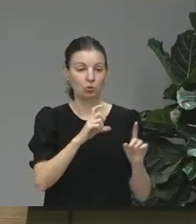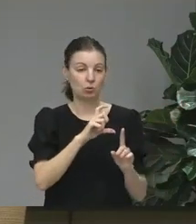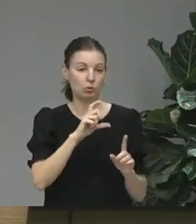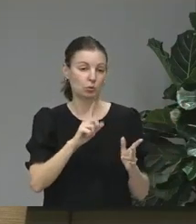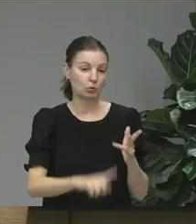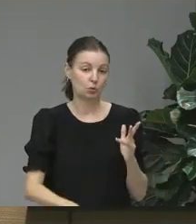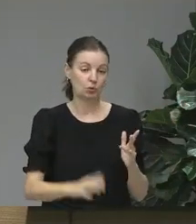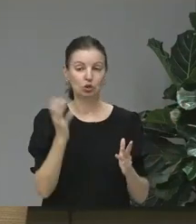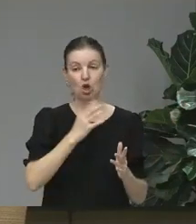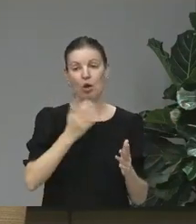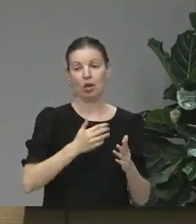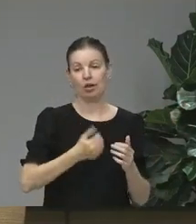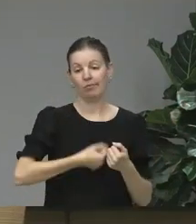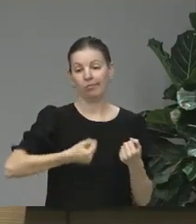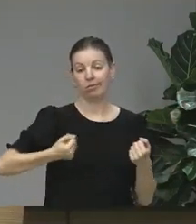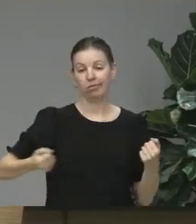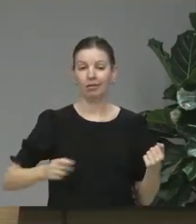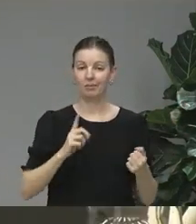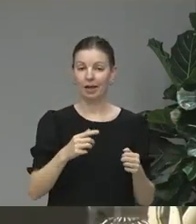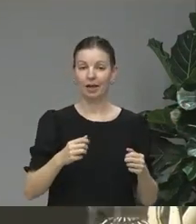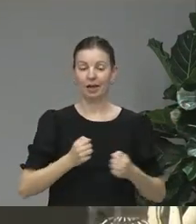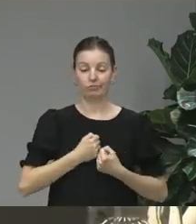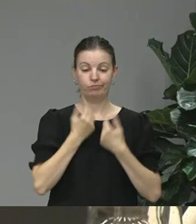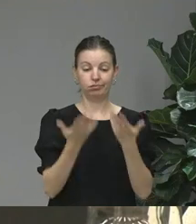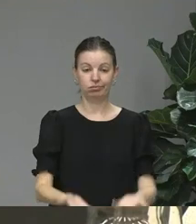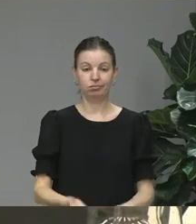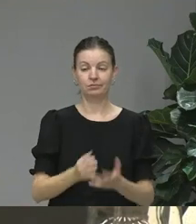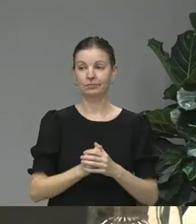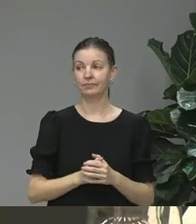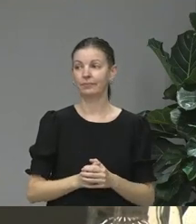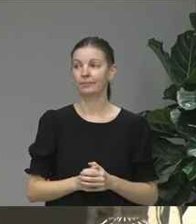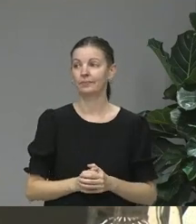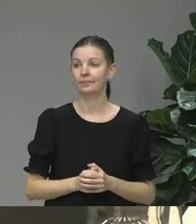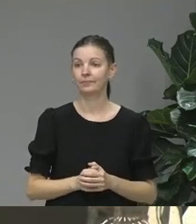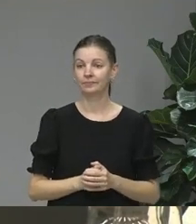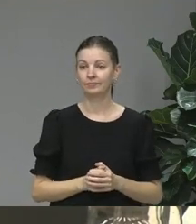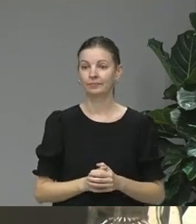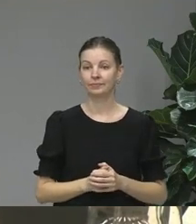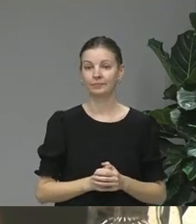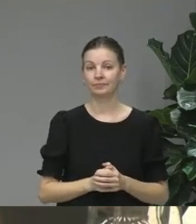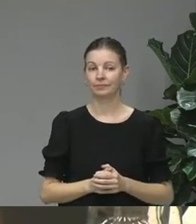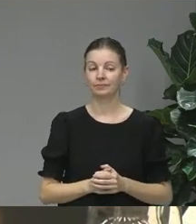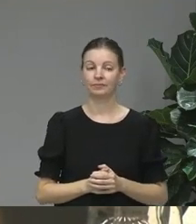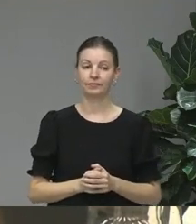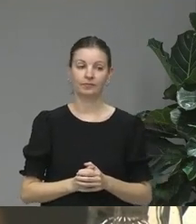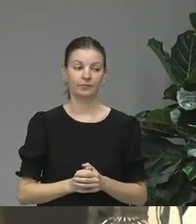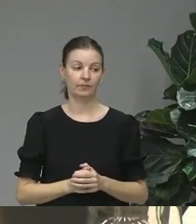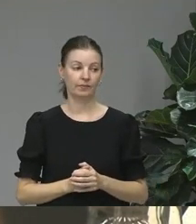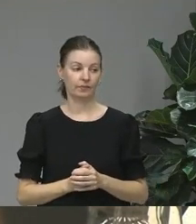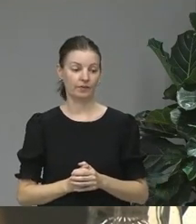but got a lot of things off my chest. Thank you. That's fantastic. So one of the key features of this